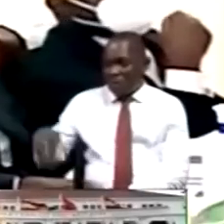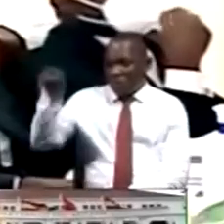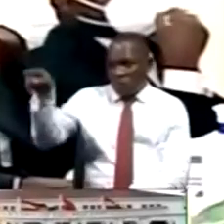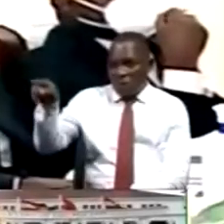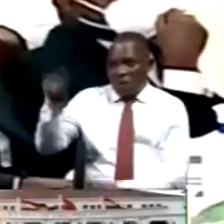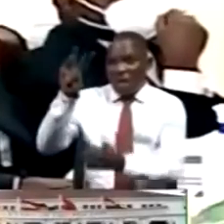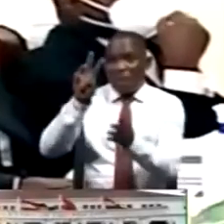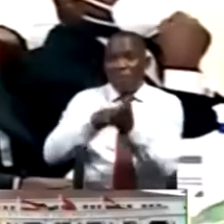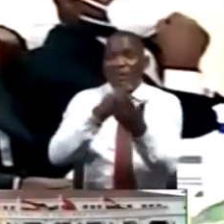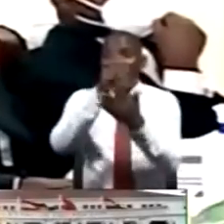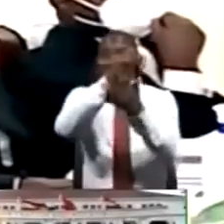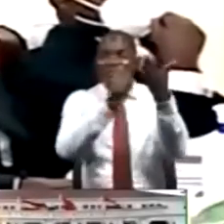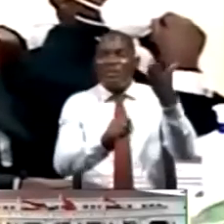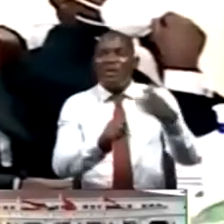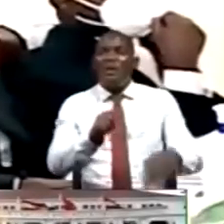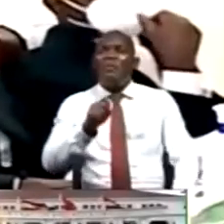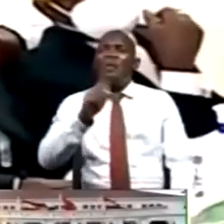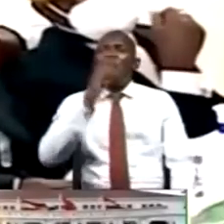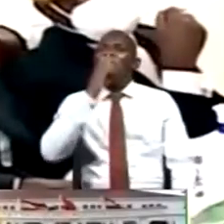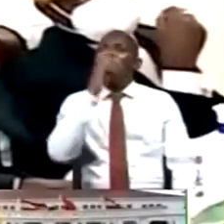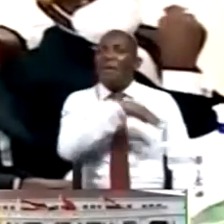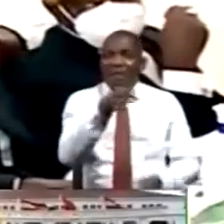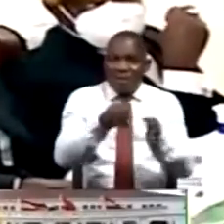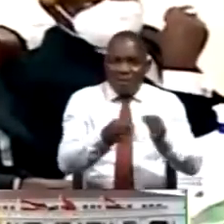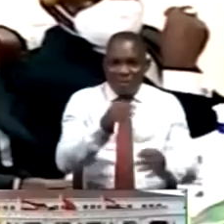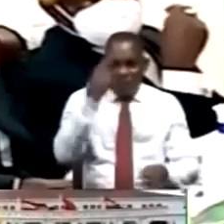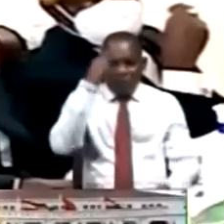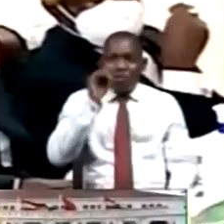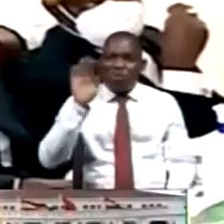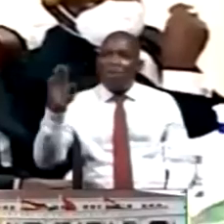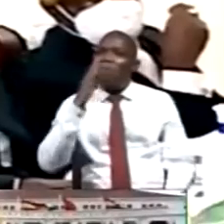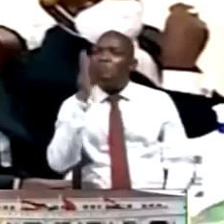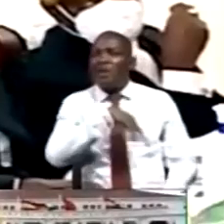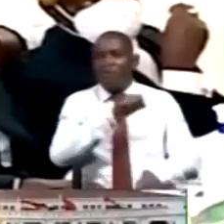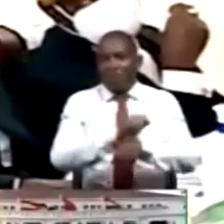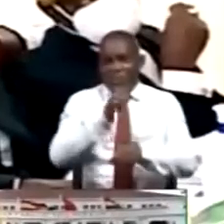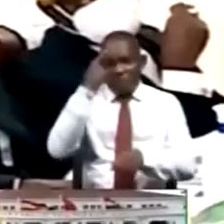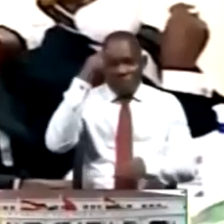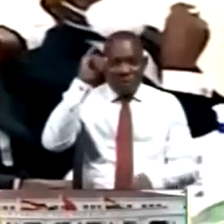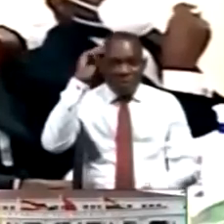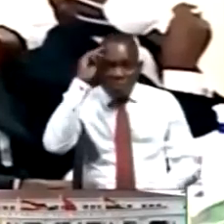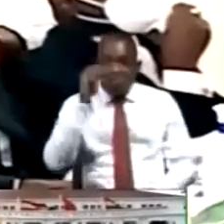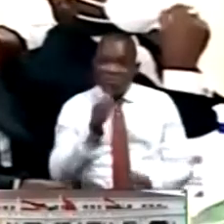witness statement is a bad explanation for the bad job you did for the petitioner.